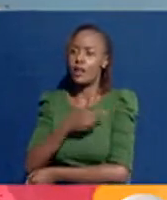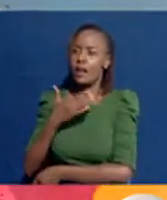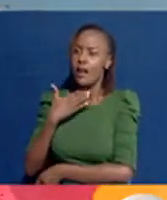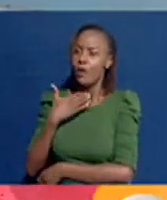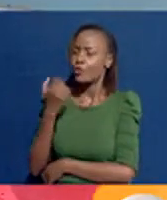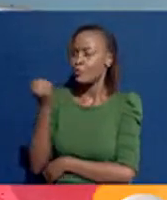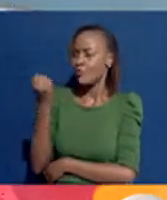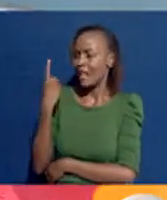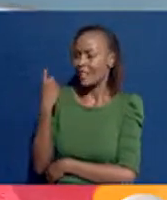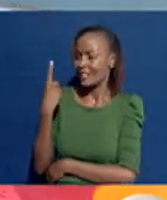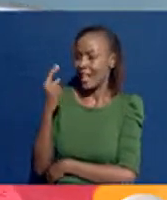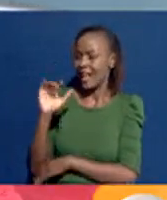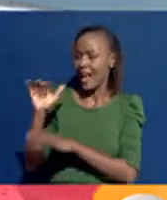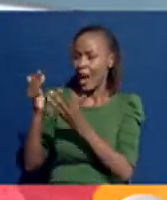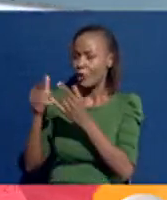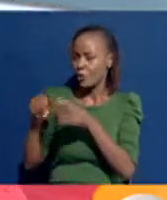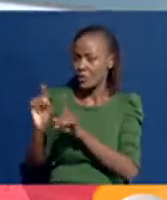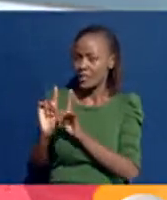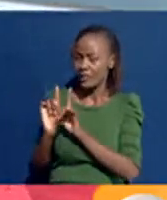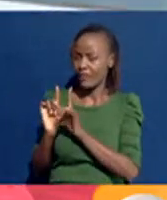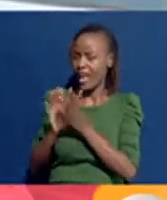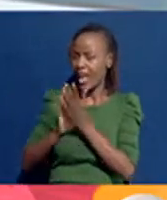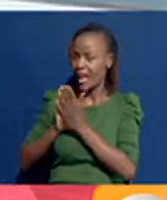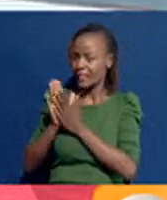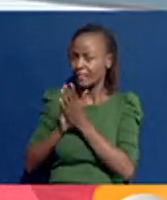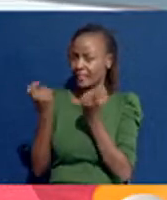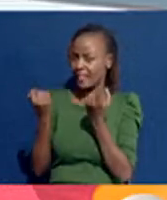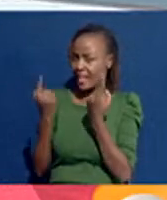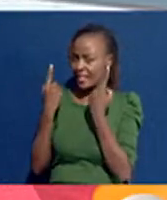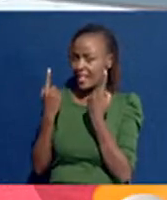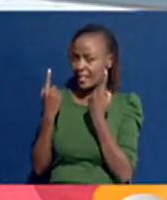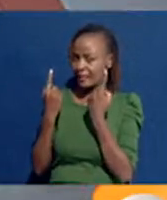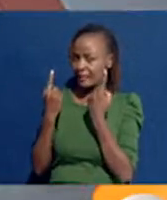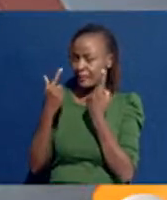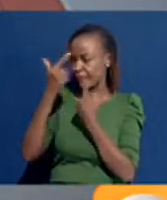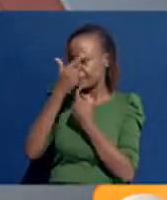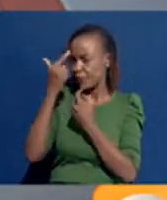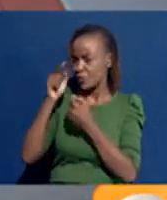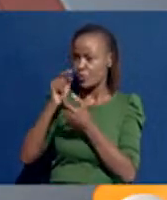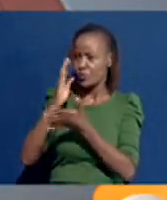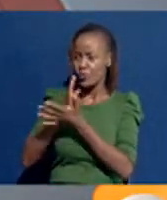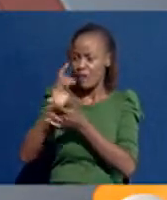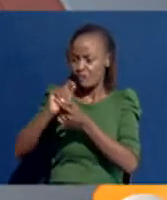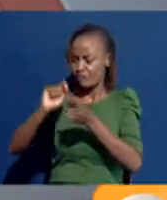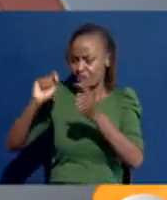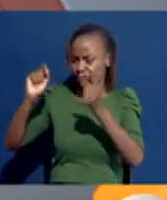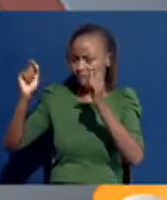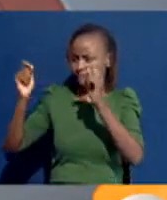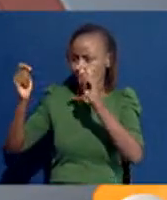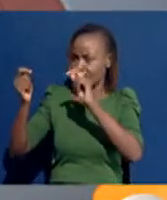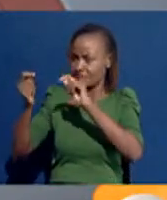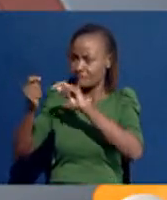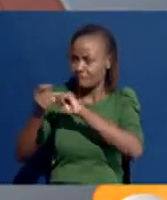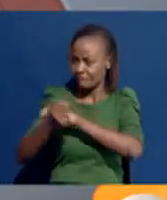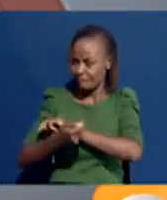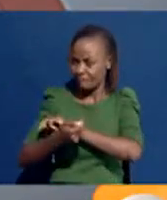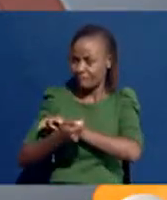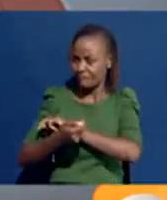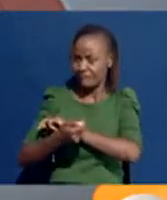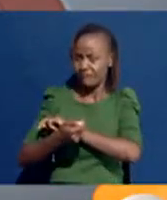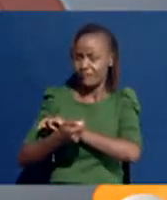an interesting understanding, because you have made a great transition, having spent close to 3 decades in